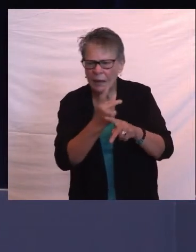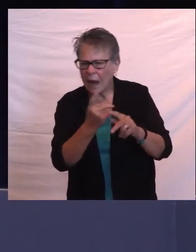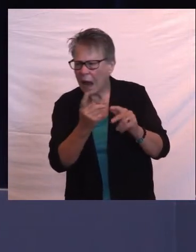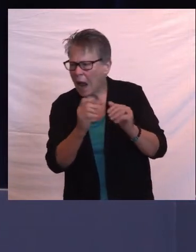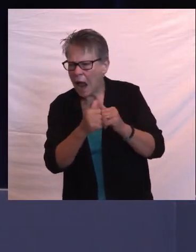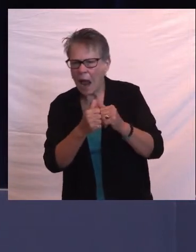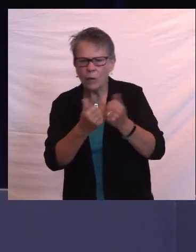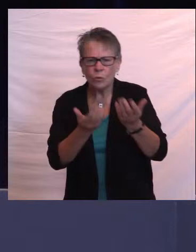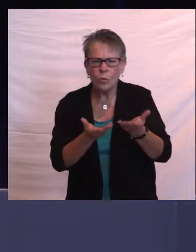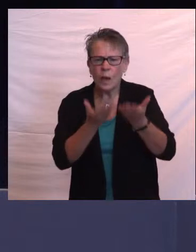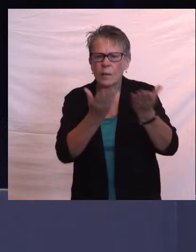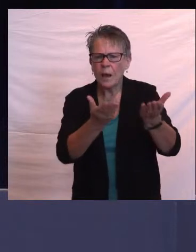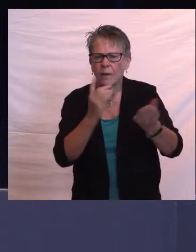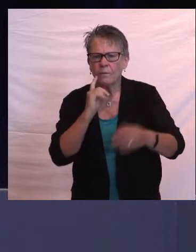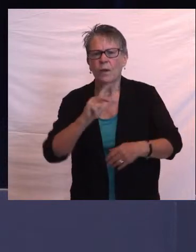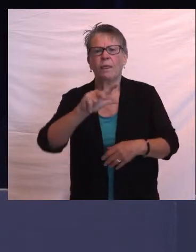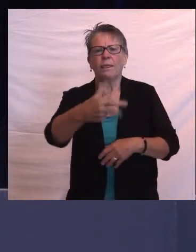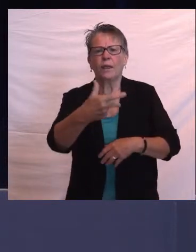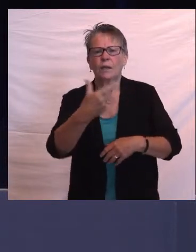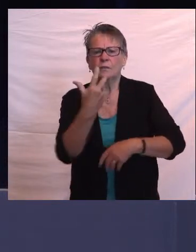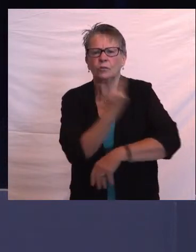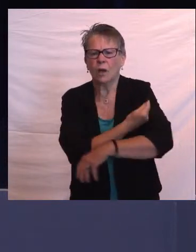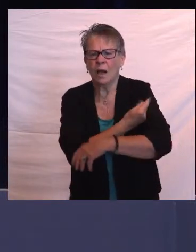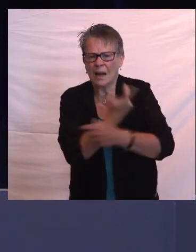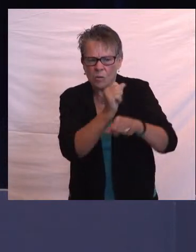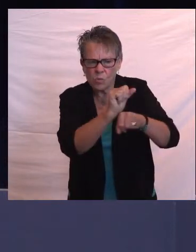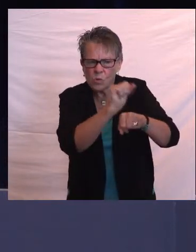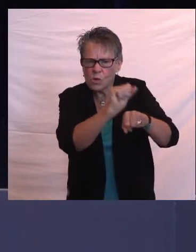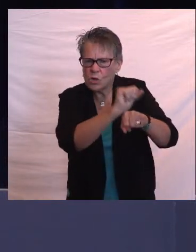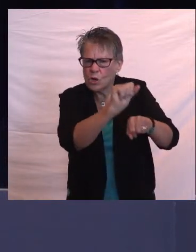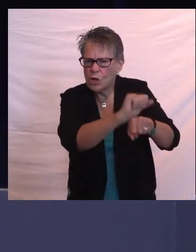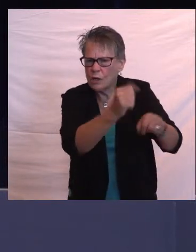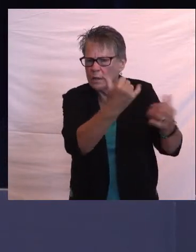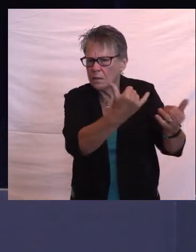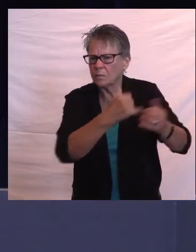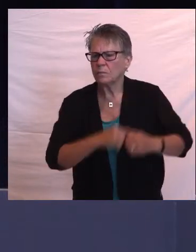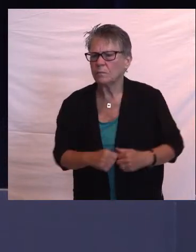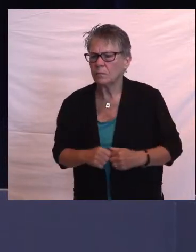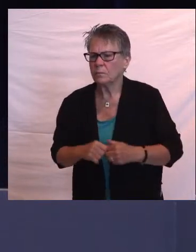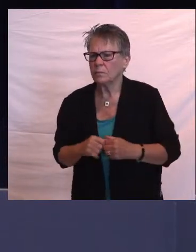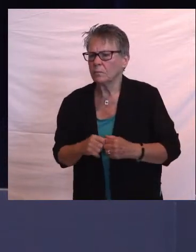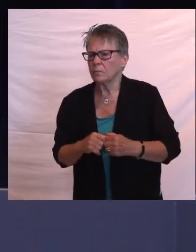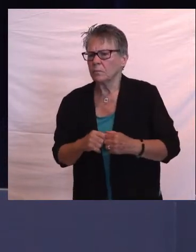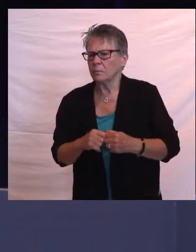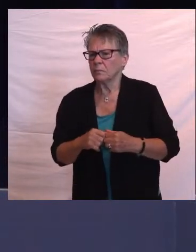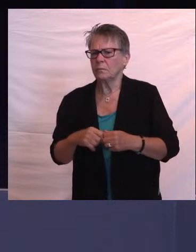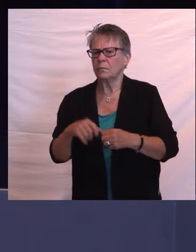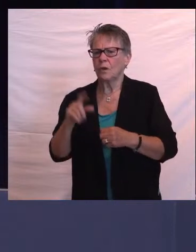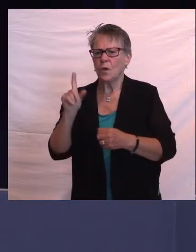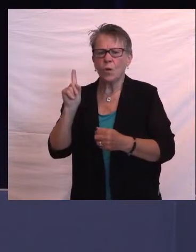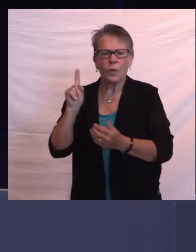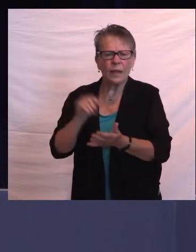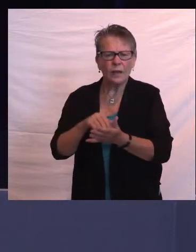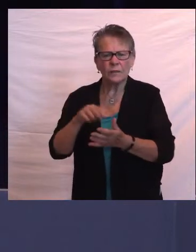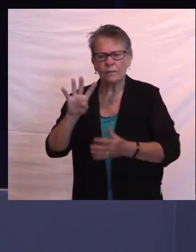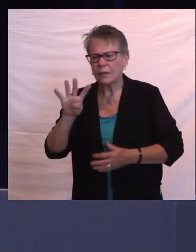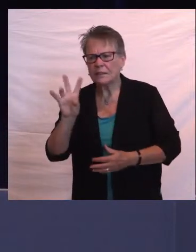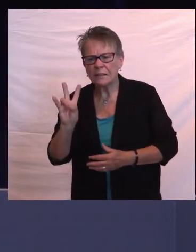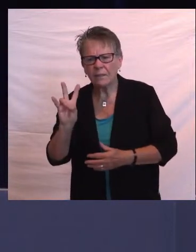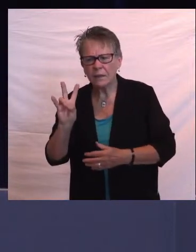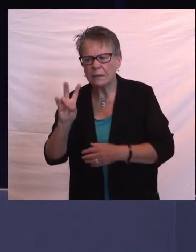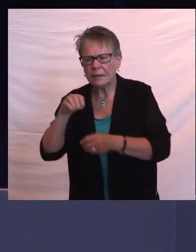my daily report, as the governor shared, 1,047 hospitalizations of COVID-19, positive patients and persons under